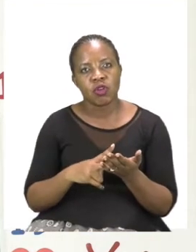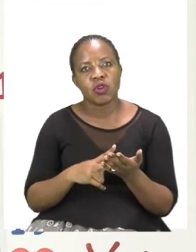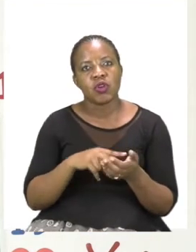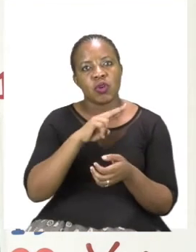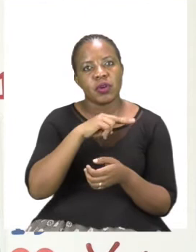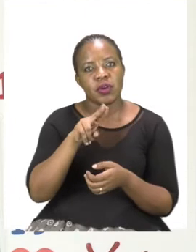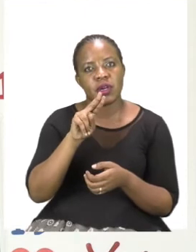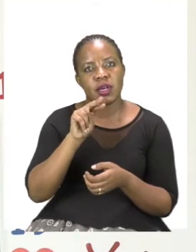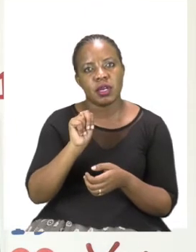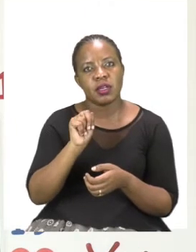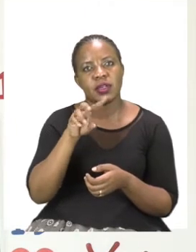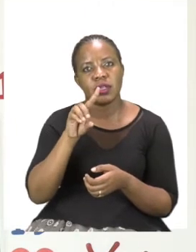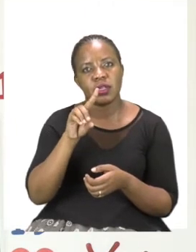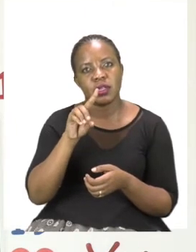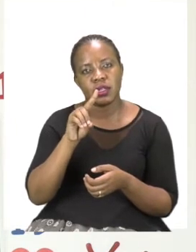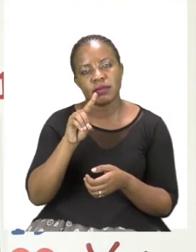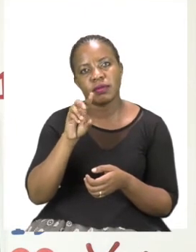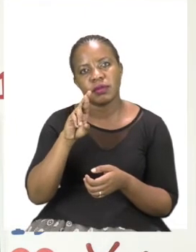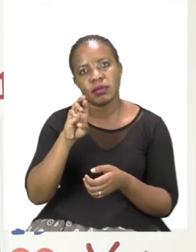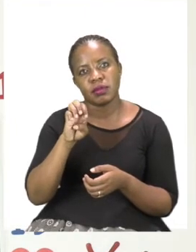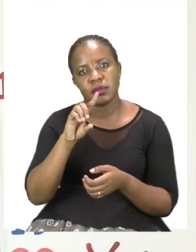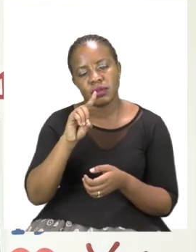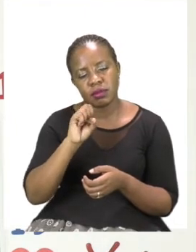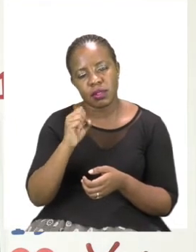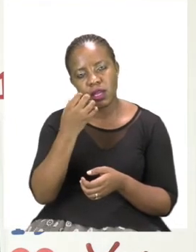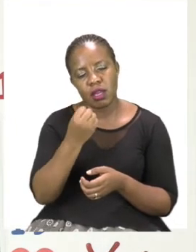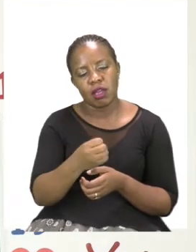172. The same as saying